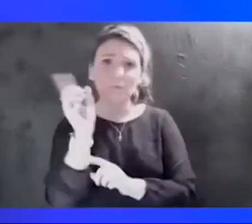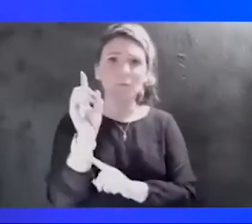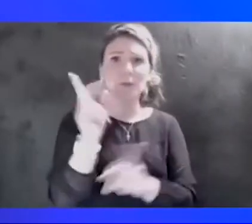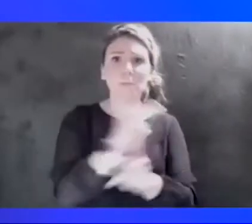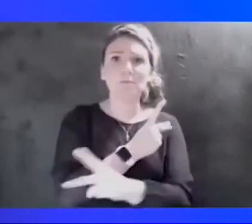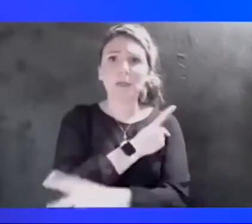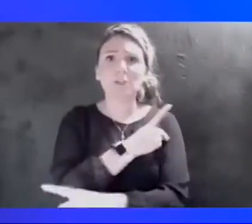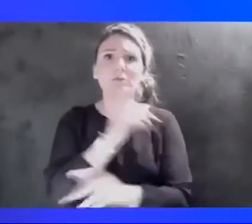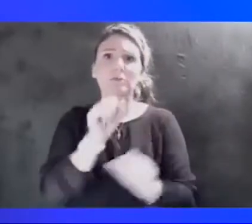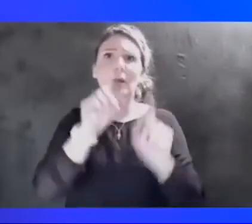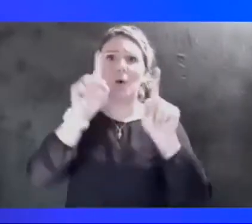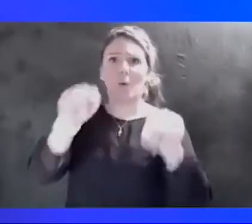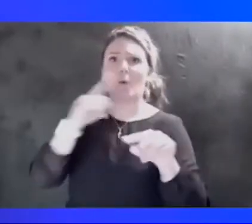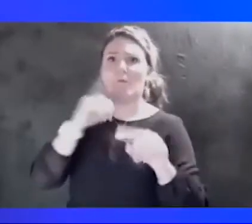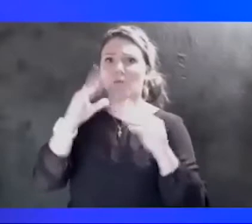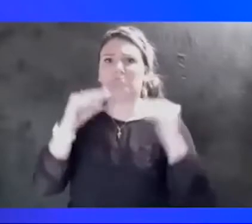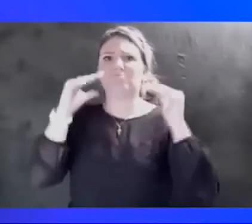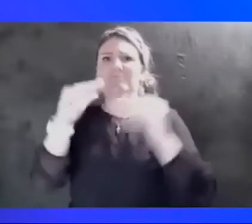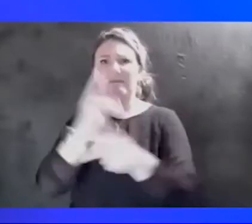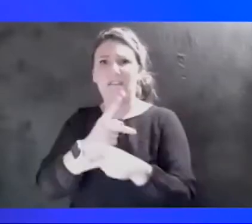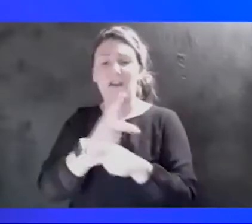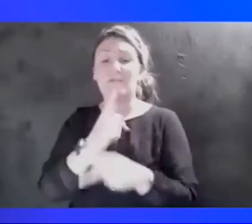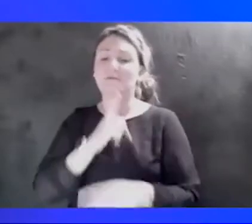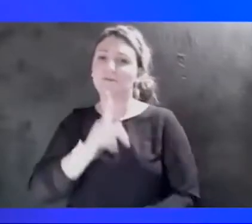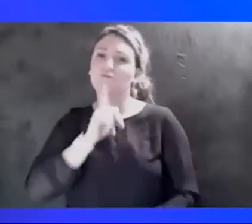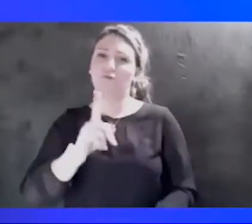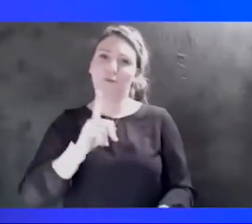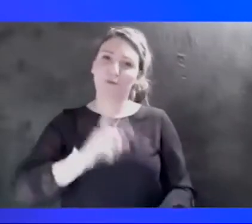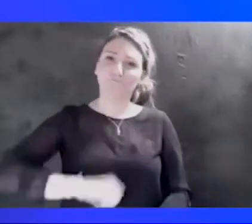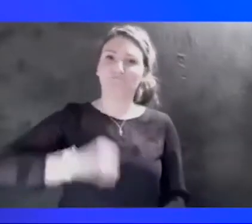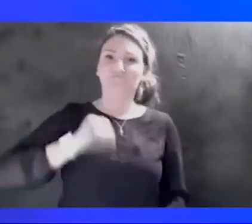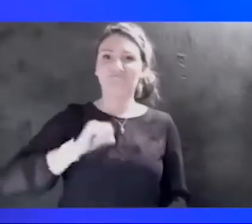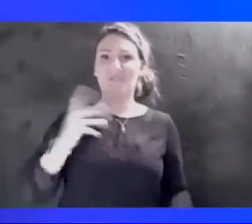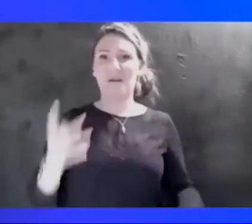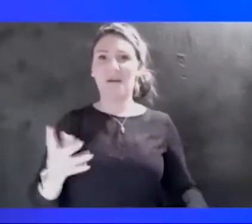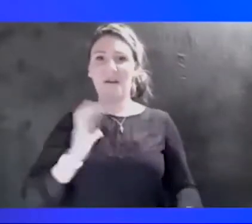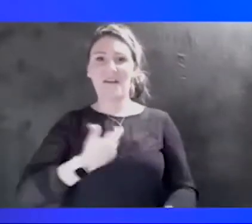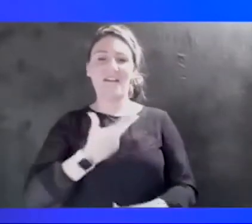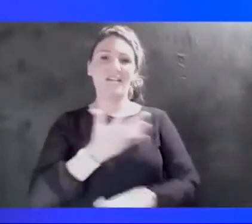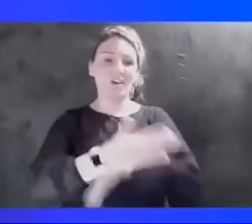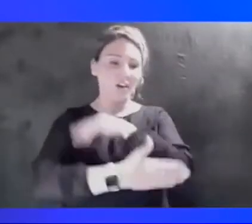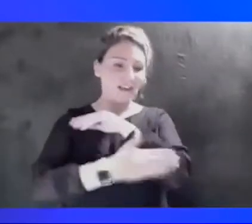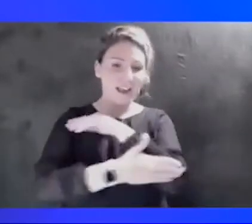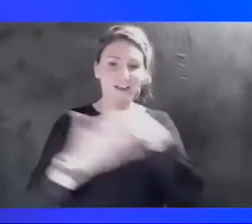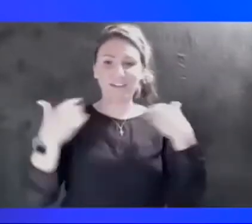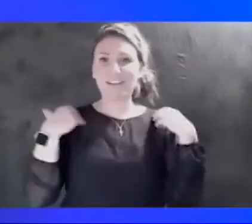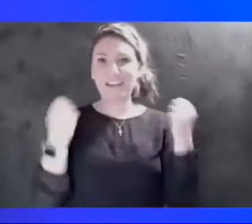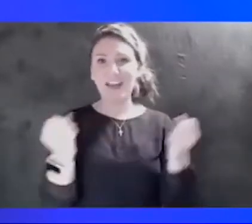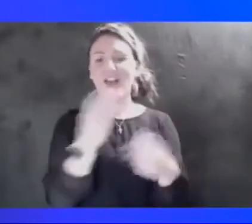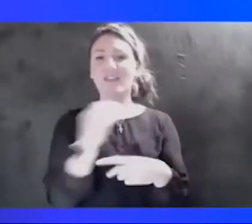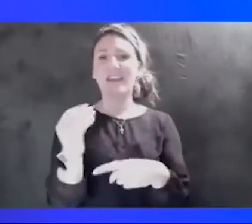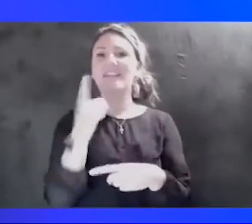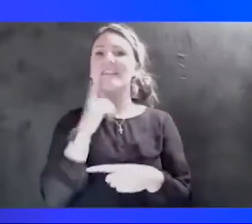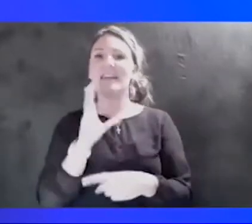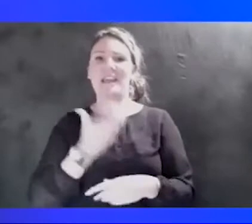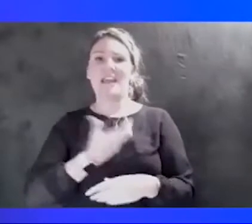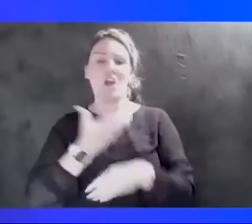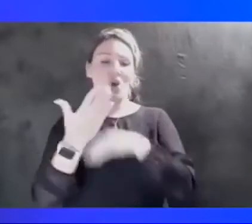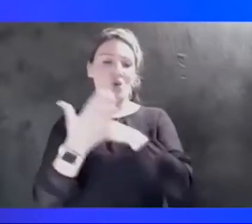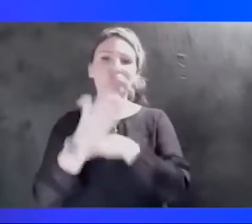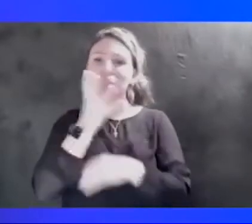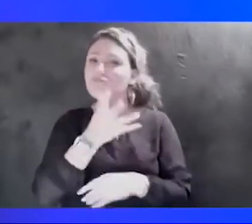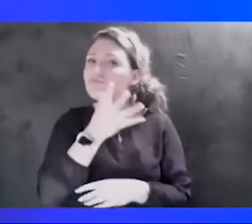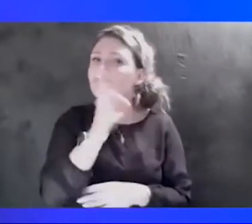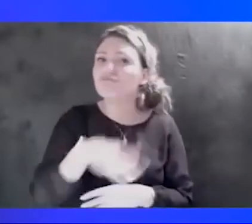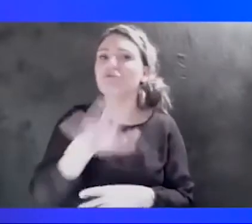So I was very proud of the way that our county health officers across the state, our rural providers, and their care